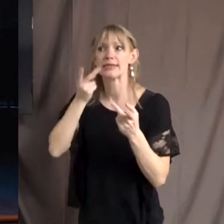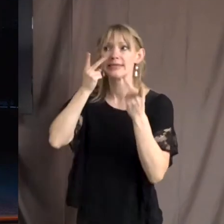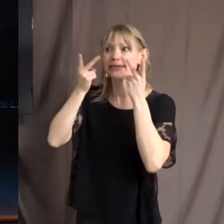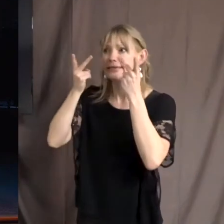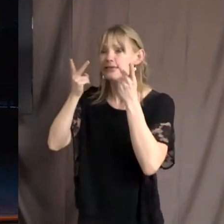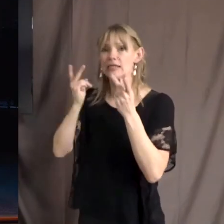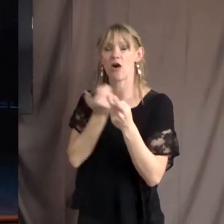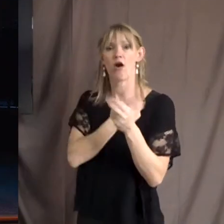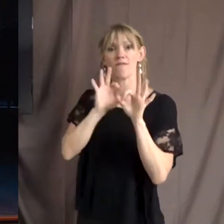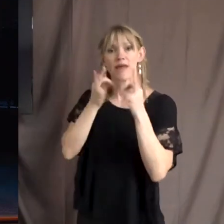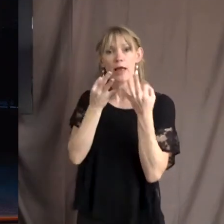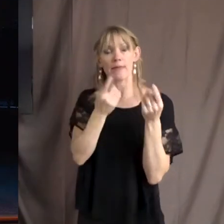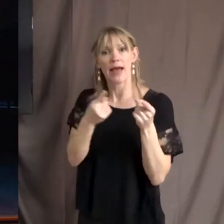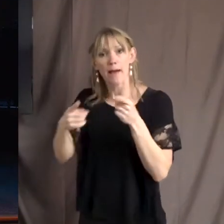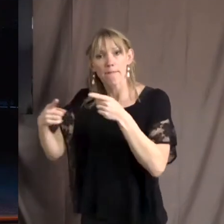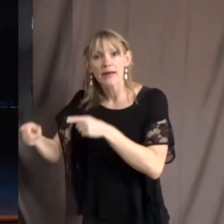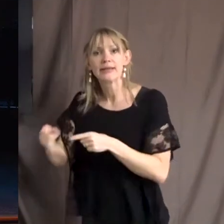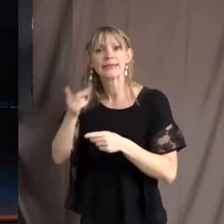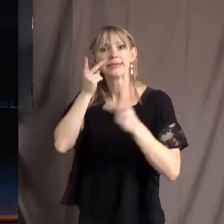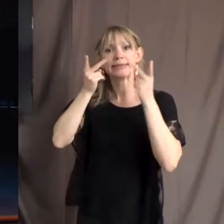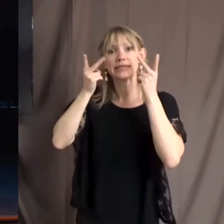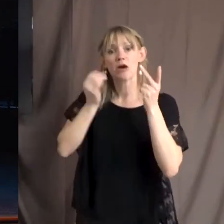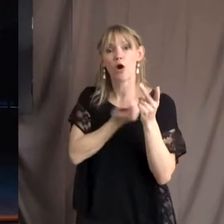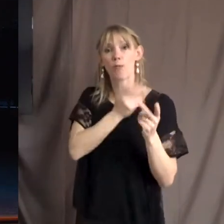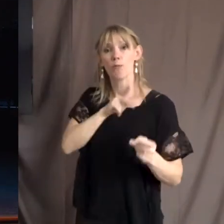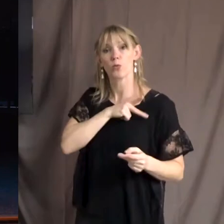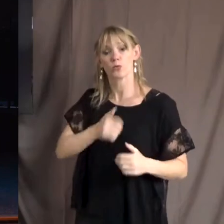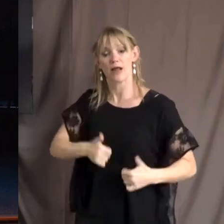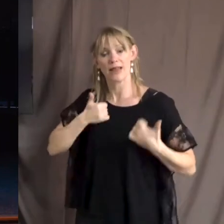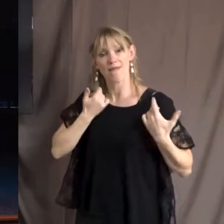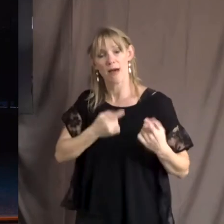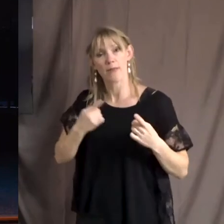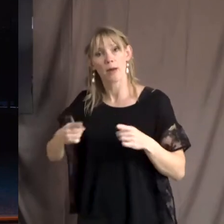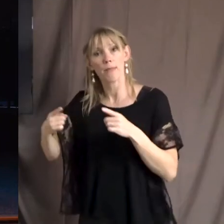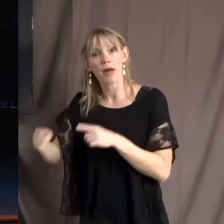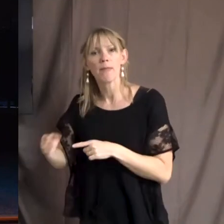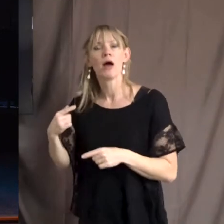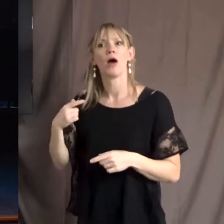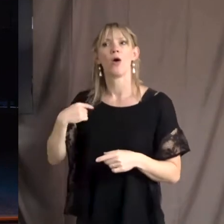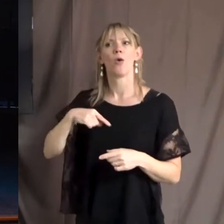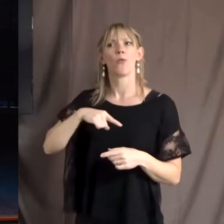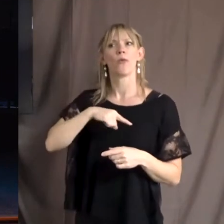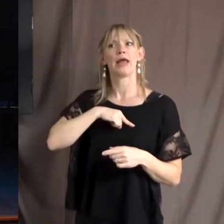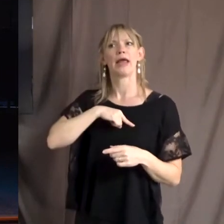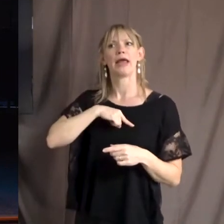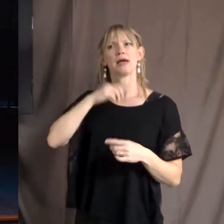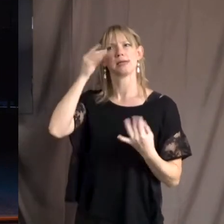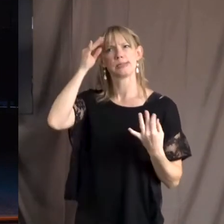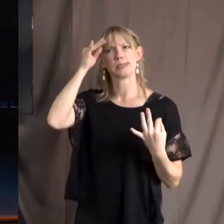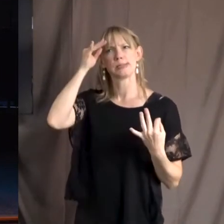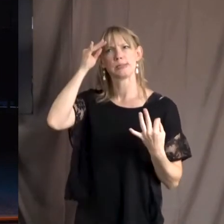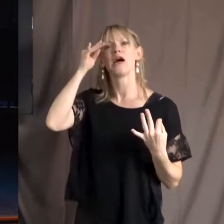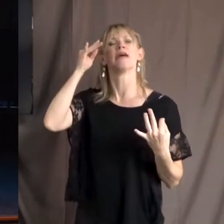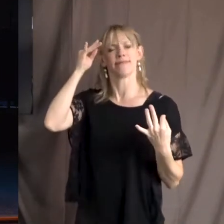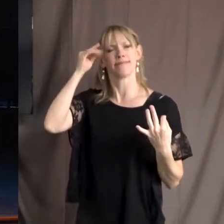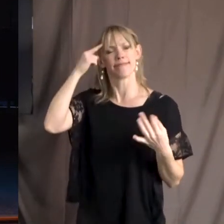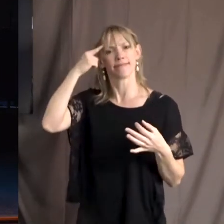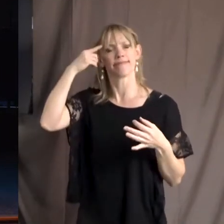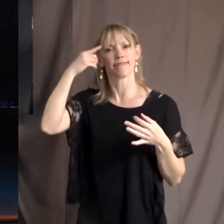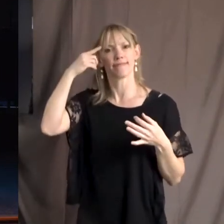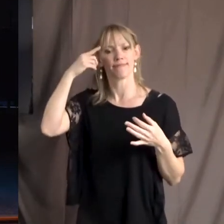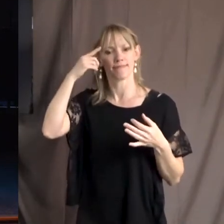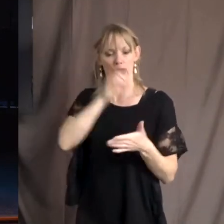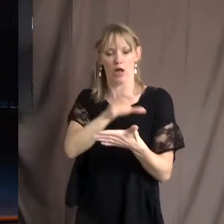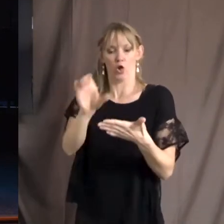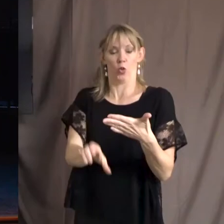our families. It happens when we see things happen in our personal life, that we draw conclusions that sometimes continue to anchor us in a